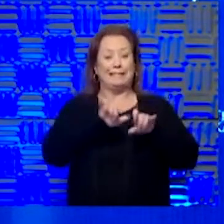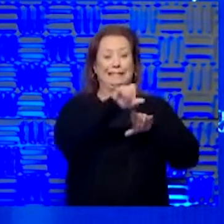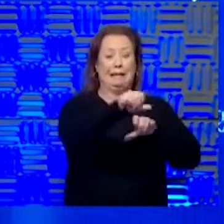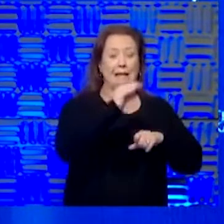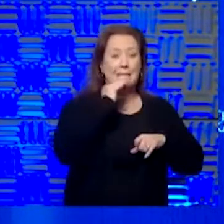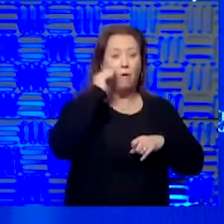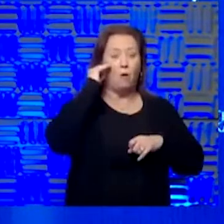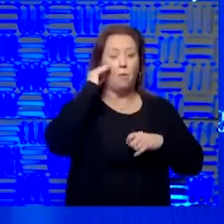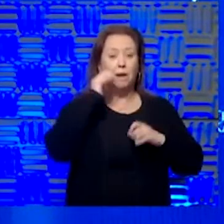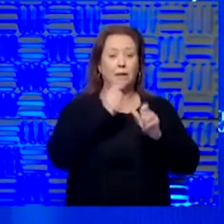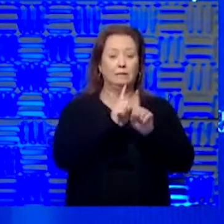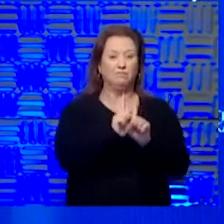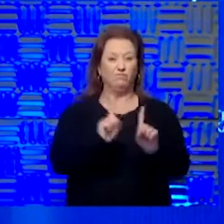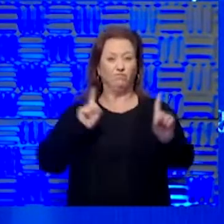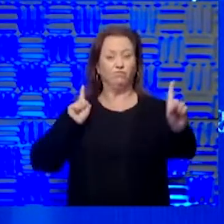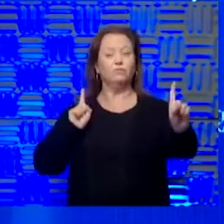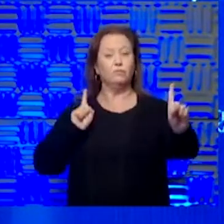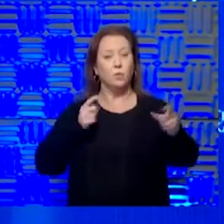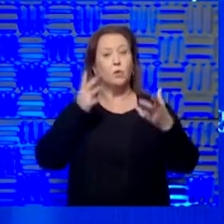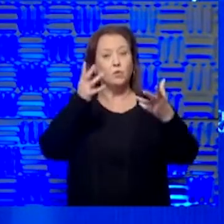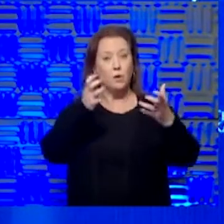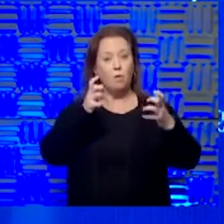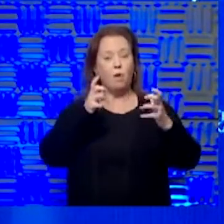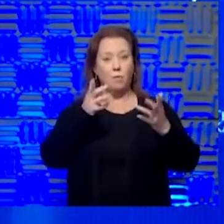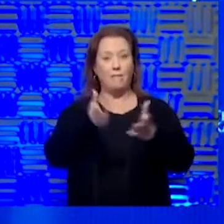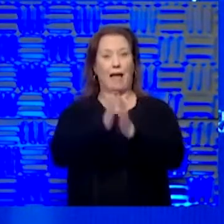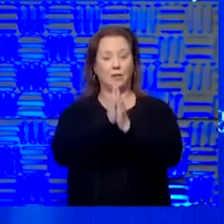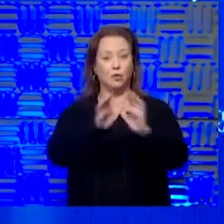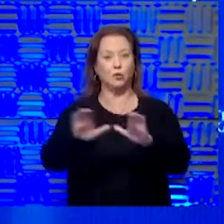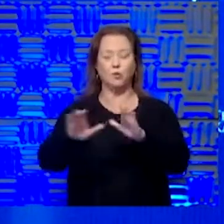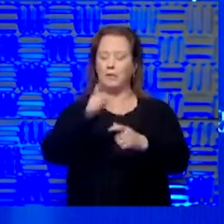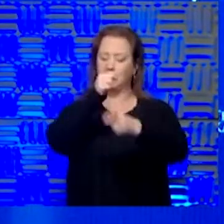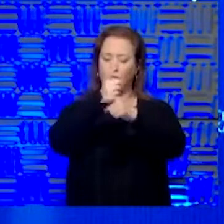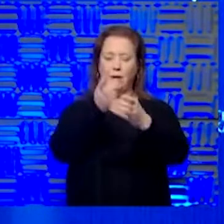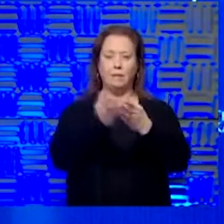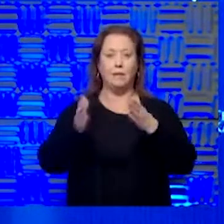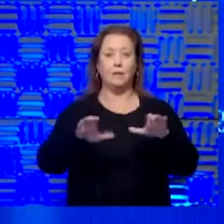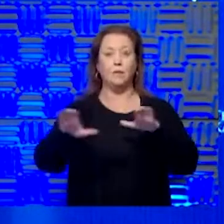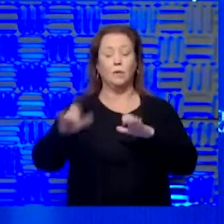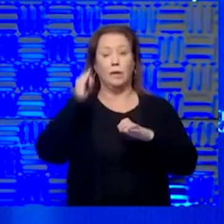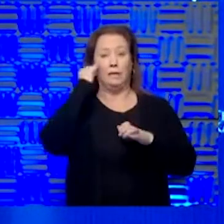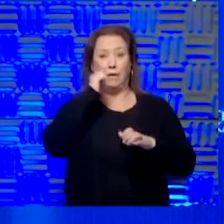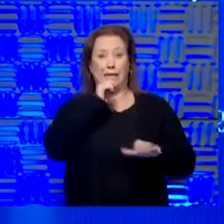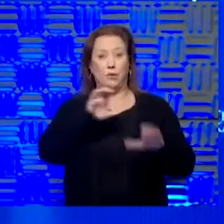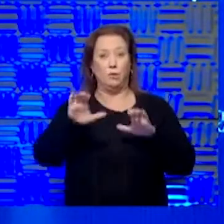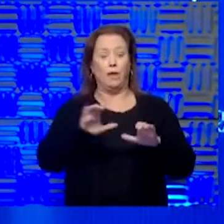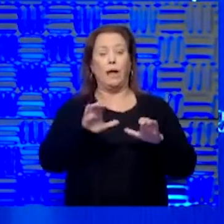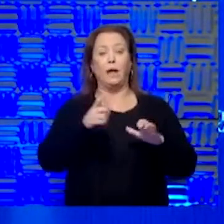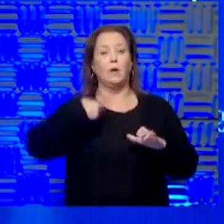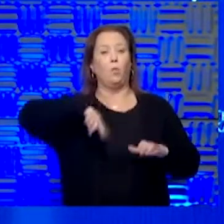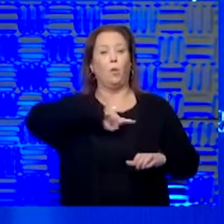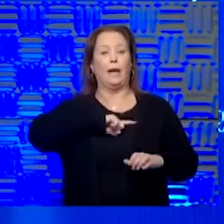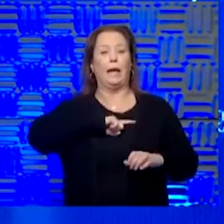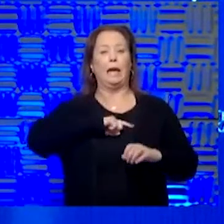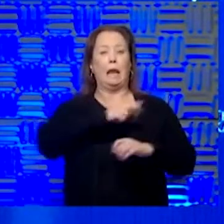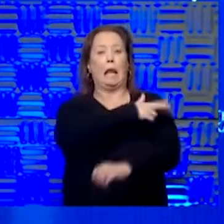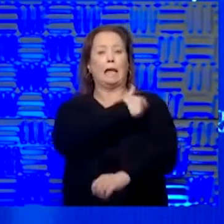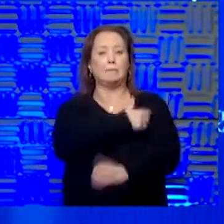stayed at home, maintained their distance, which we've wanted you to do. Absolutely the right thing to do, because if we didn't, our healthcare systems would have been overwhelmed, and